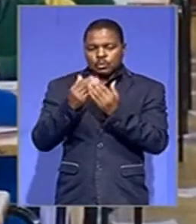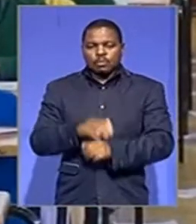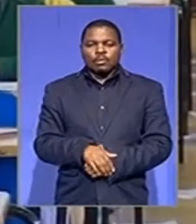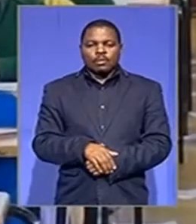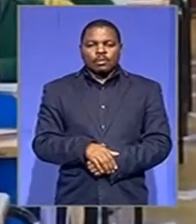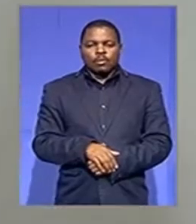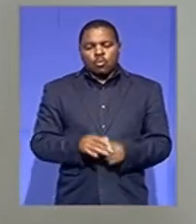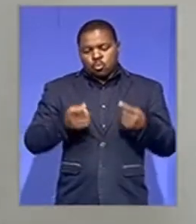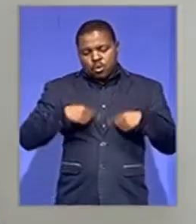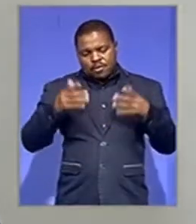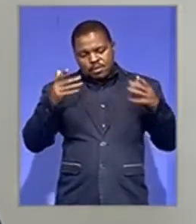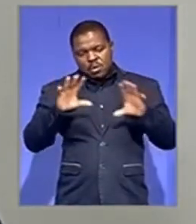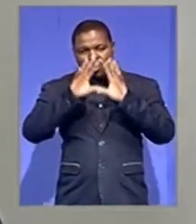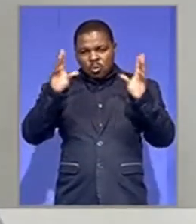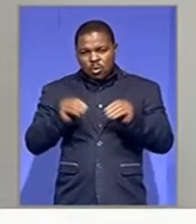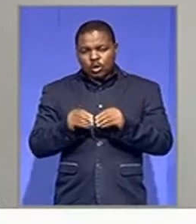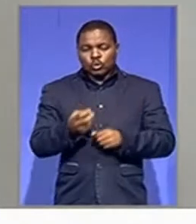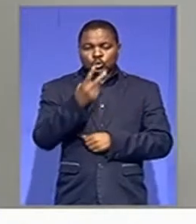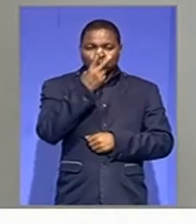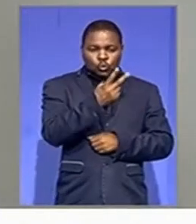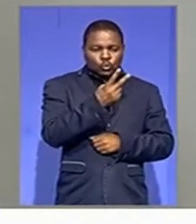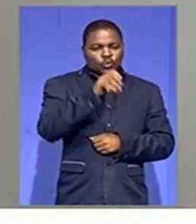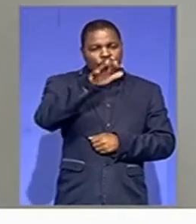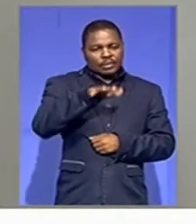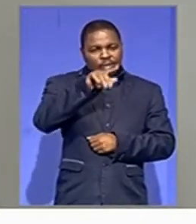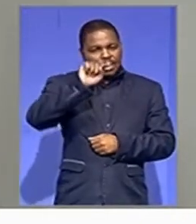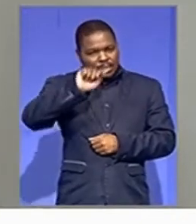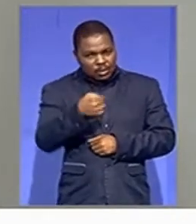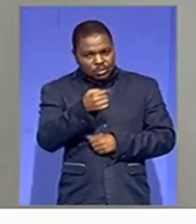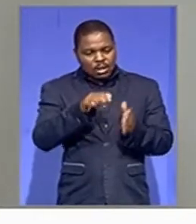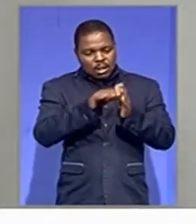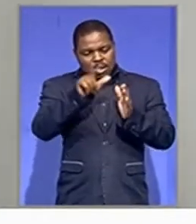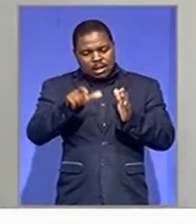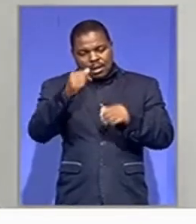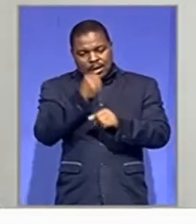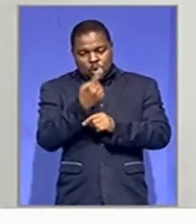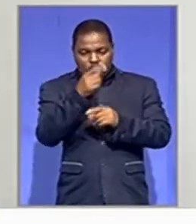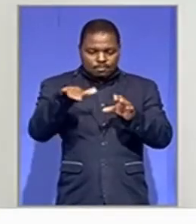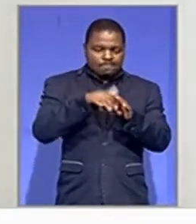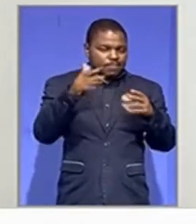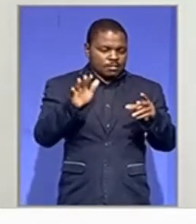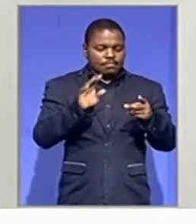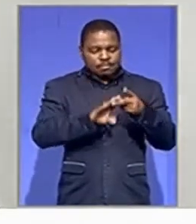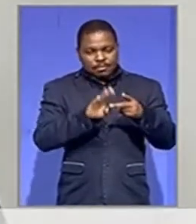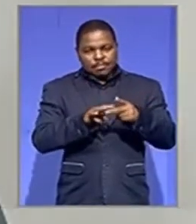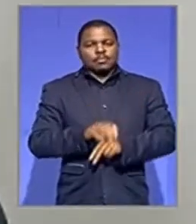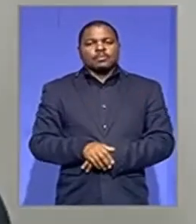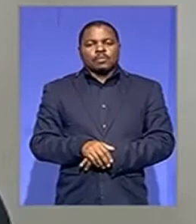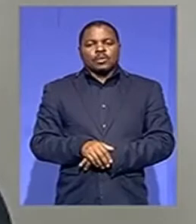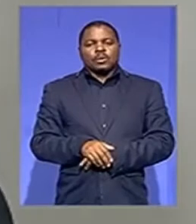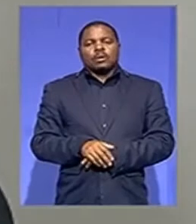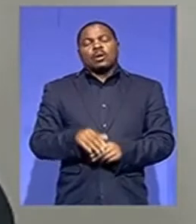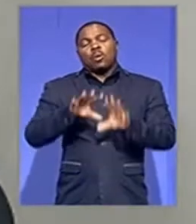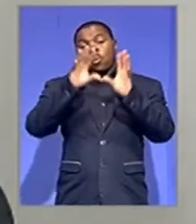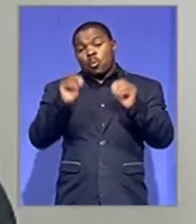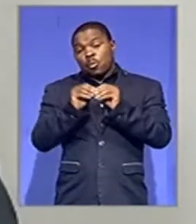to place a total number of 215,000 learners for grade 1, and we've been able to place a total